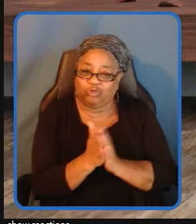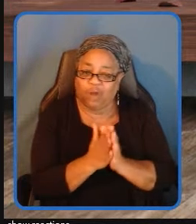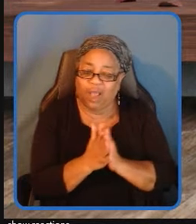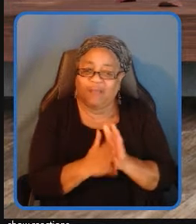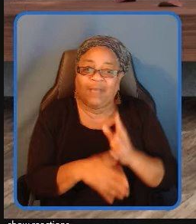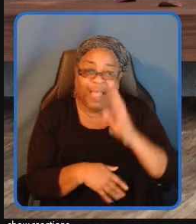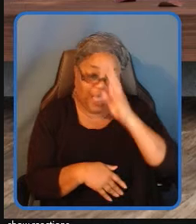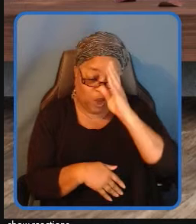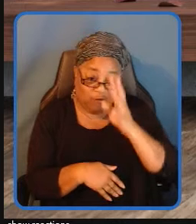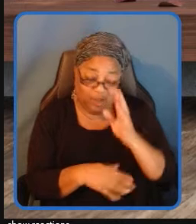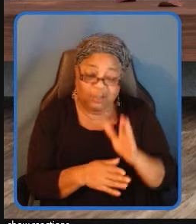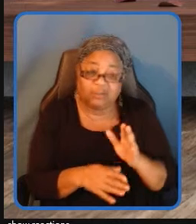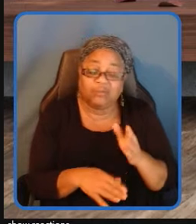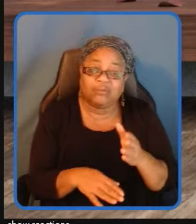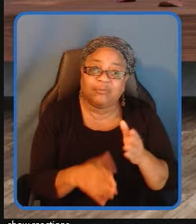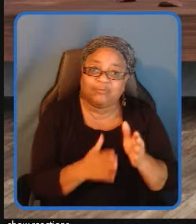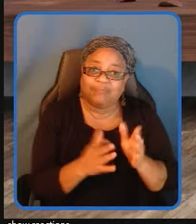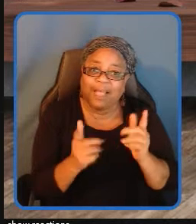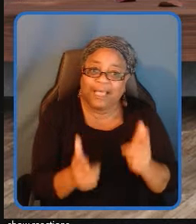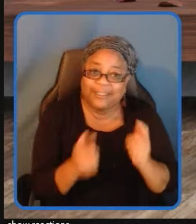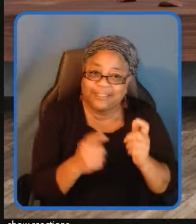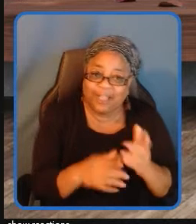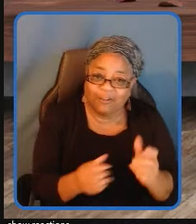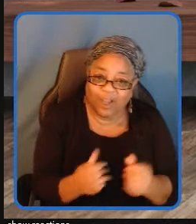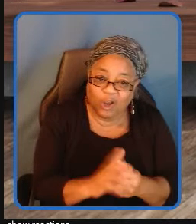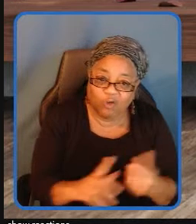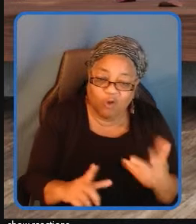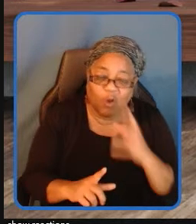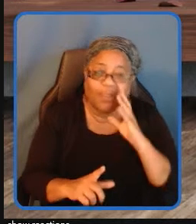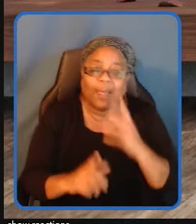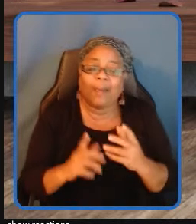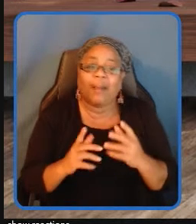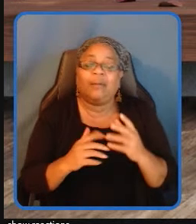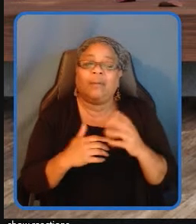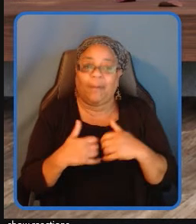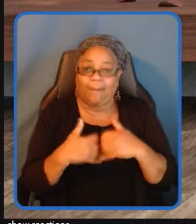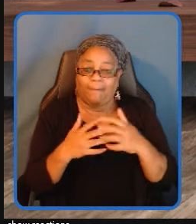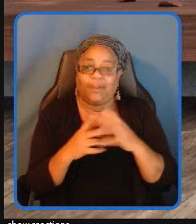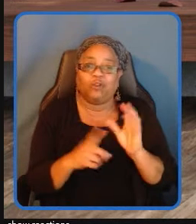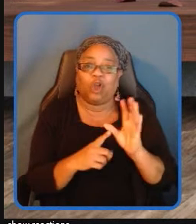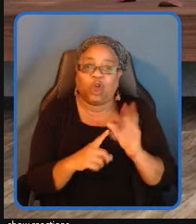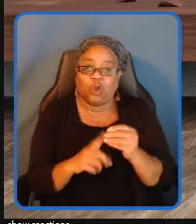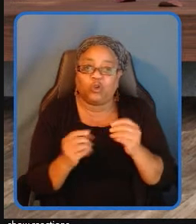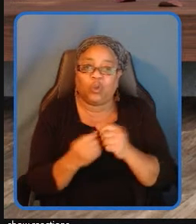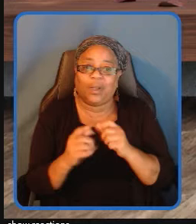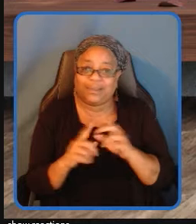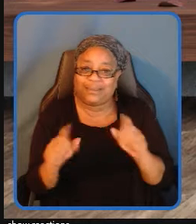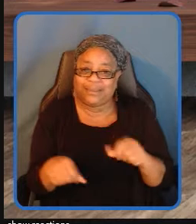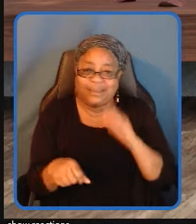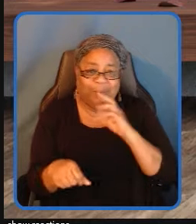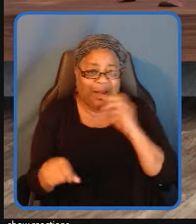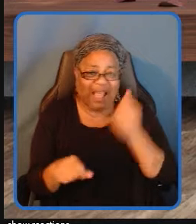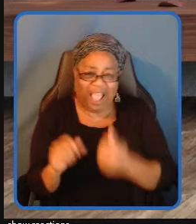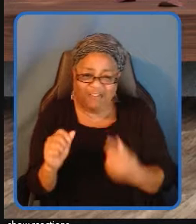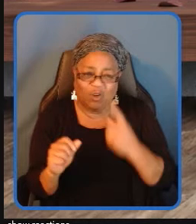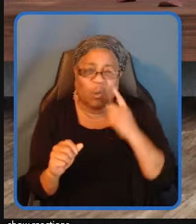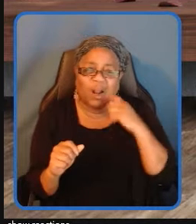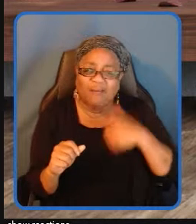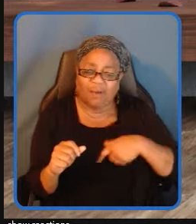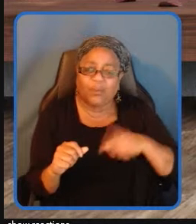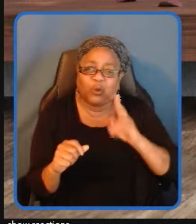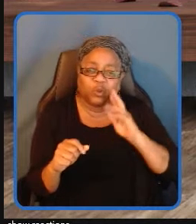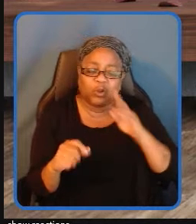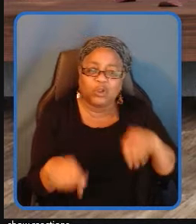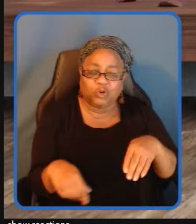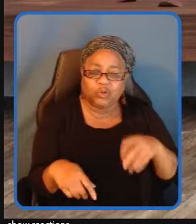growth, and build a work culture that where systems and all employees have the opportunity to excel and grow to